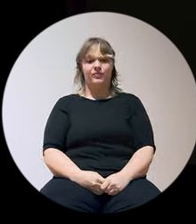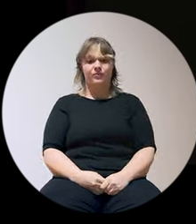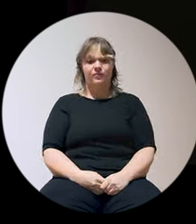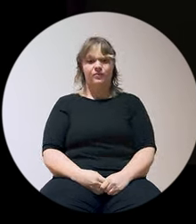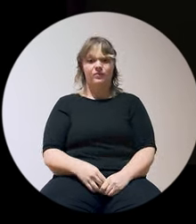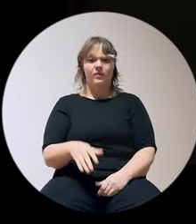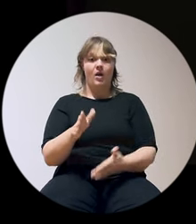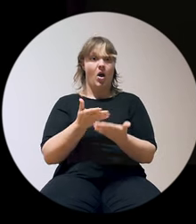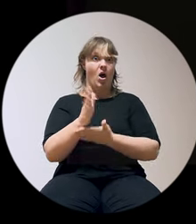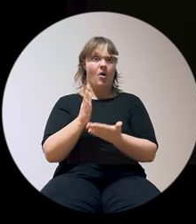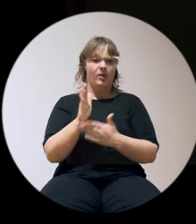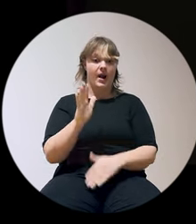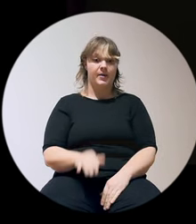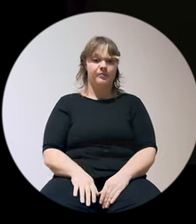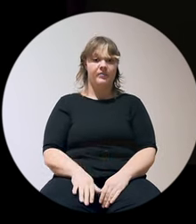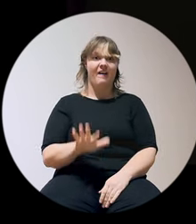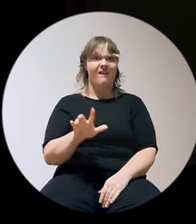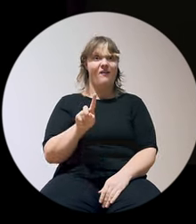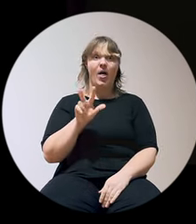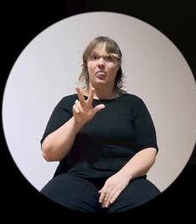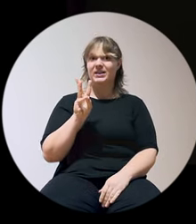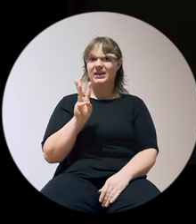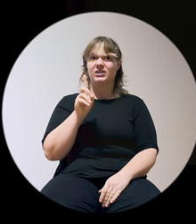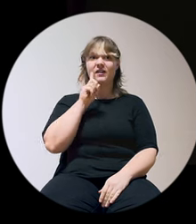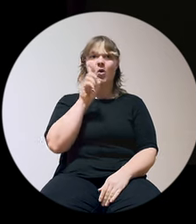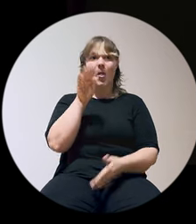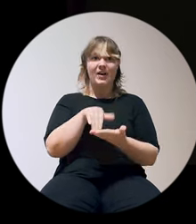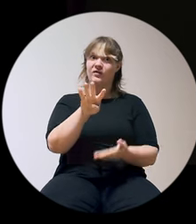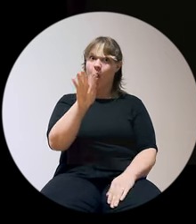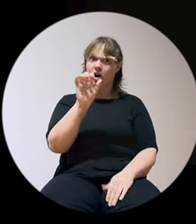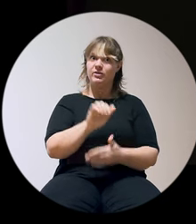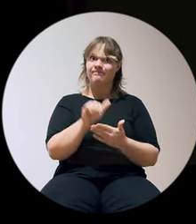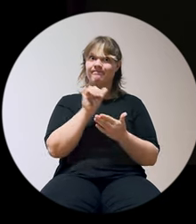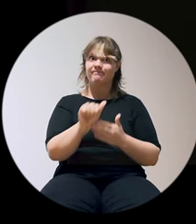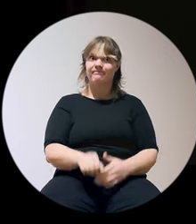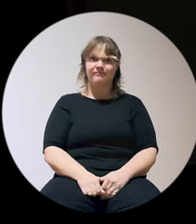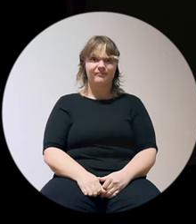All right, 5-1, 3-6, 1400.